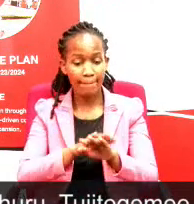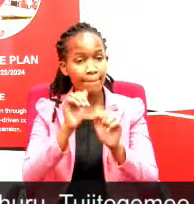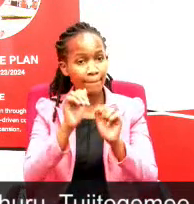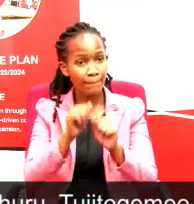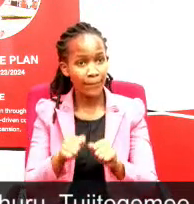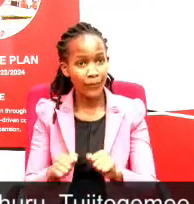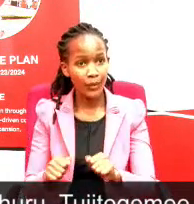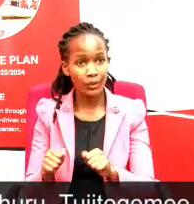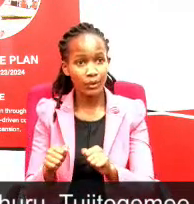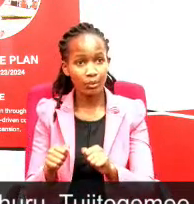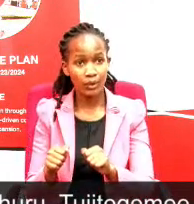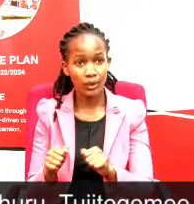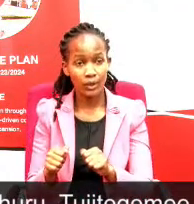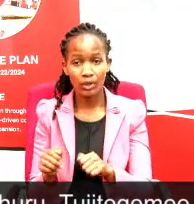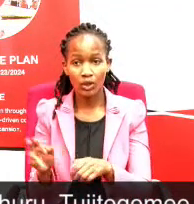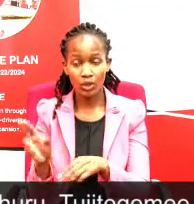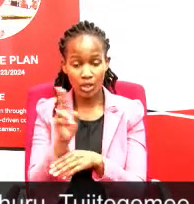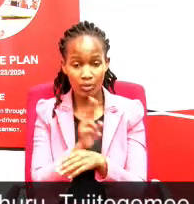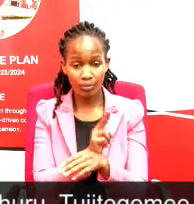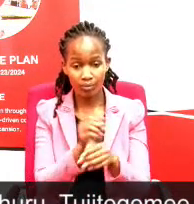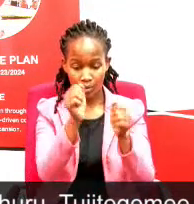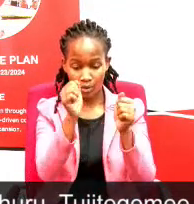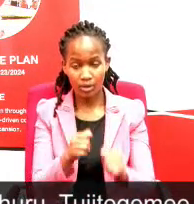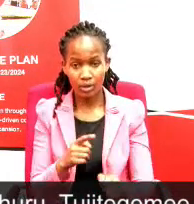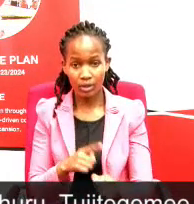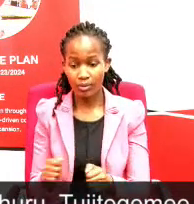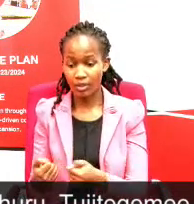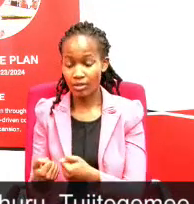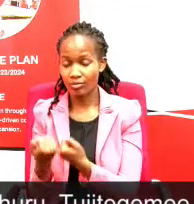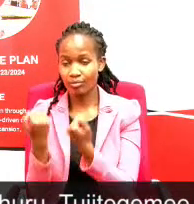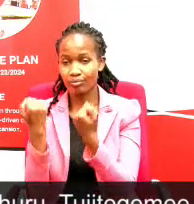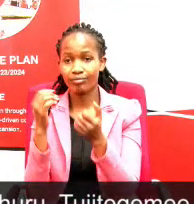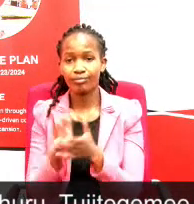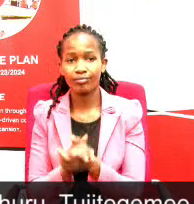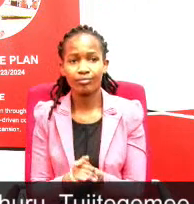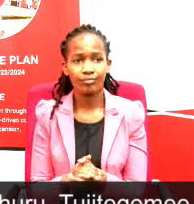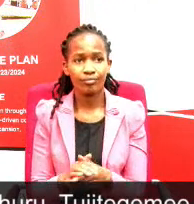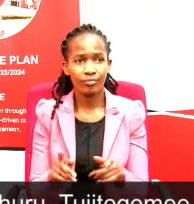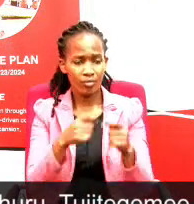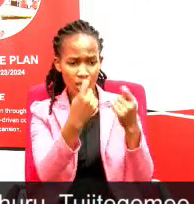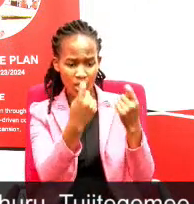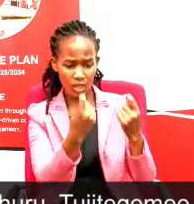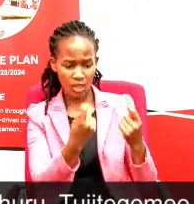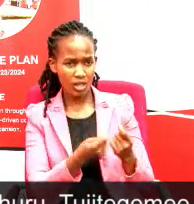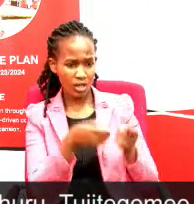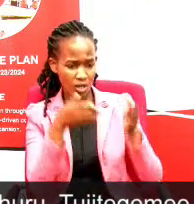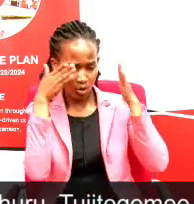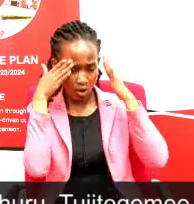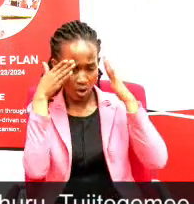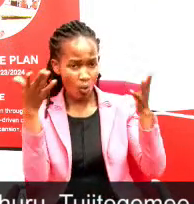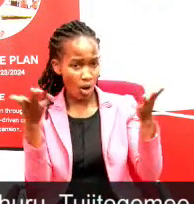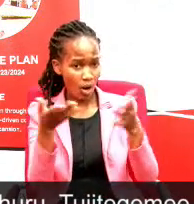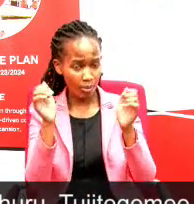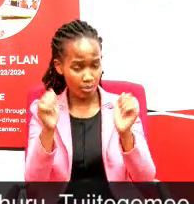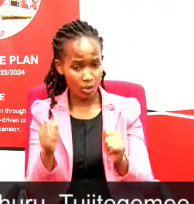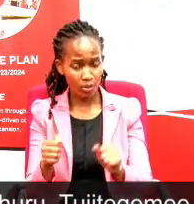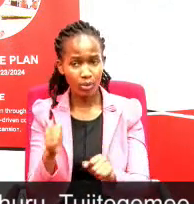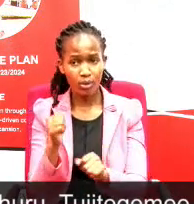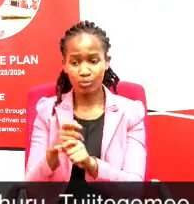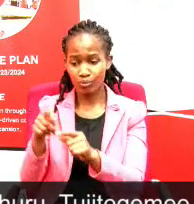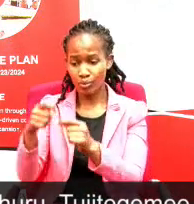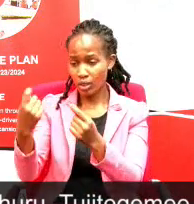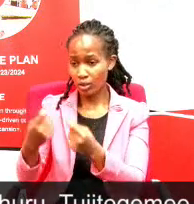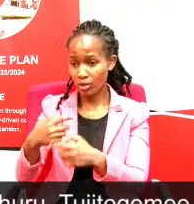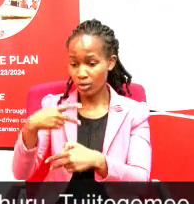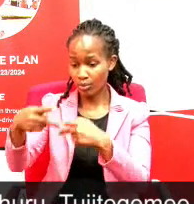able to adjust the systems whenever it's happening. Teams, we are looking forward to when we can do the teams process